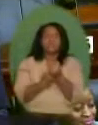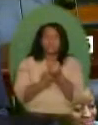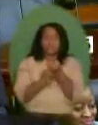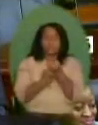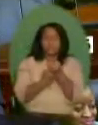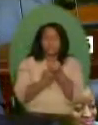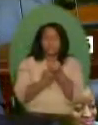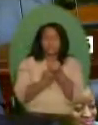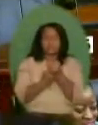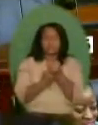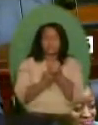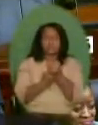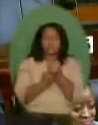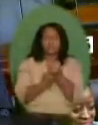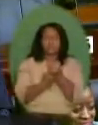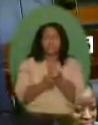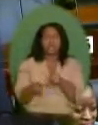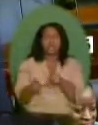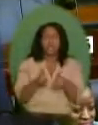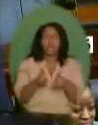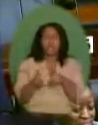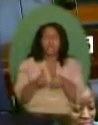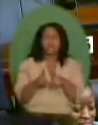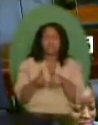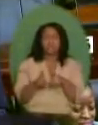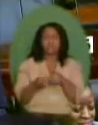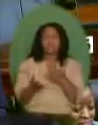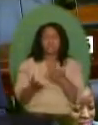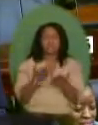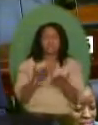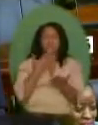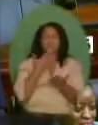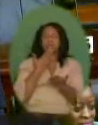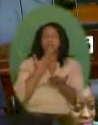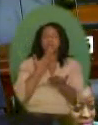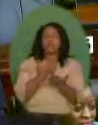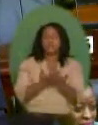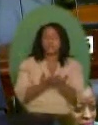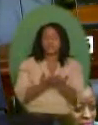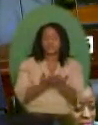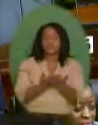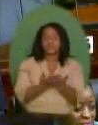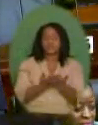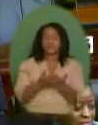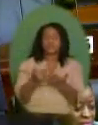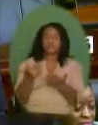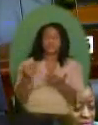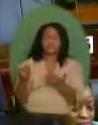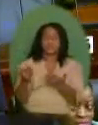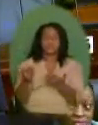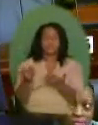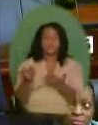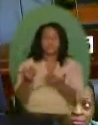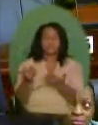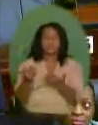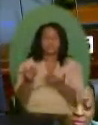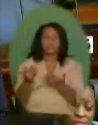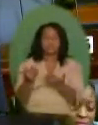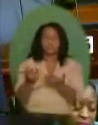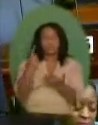effort and make the necessary comforting statements of commitment to Tamana Intech Park